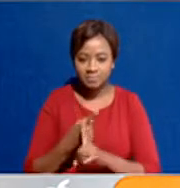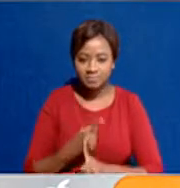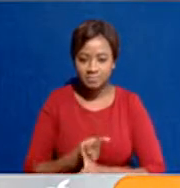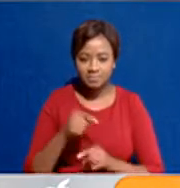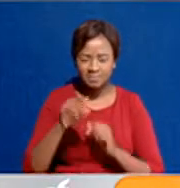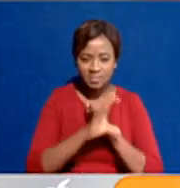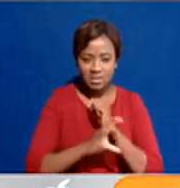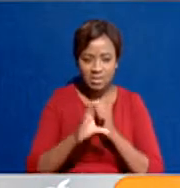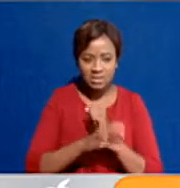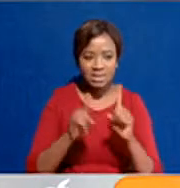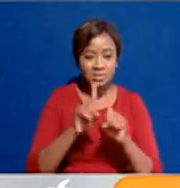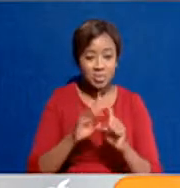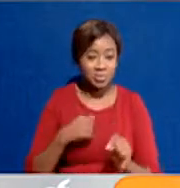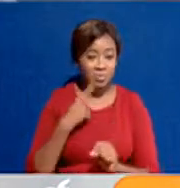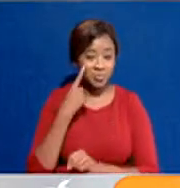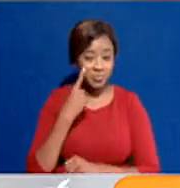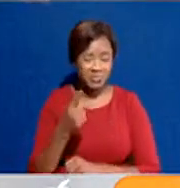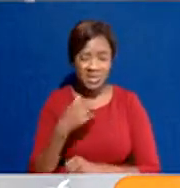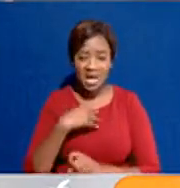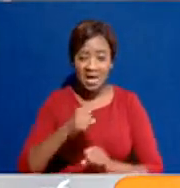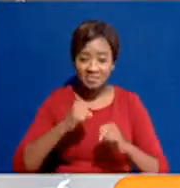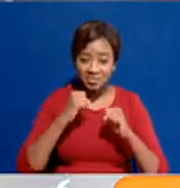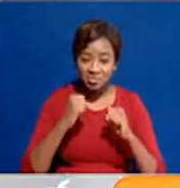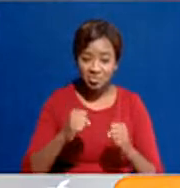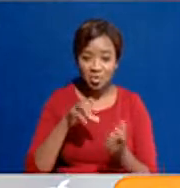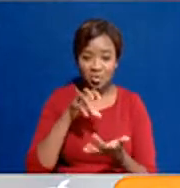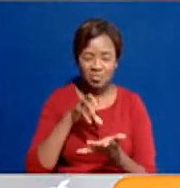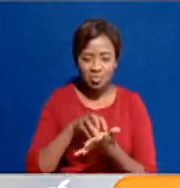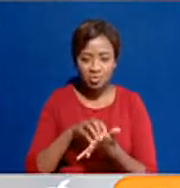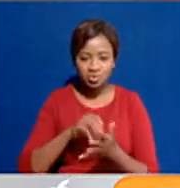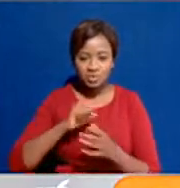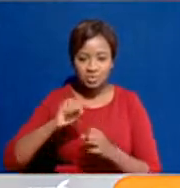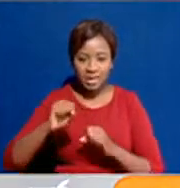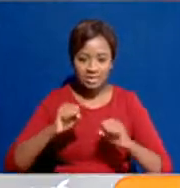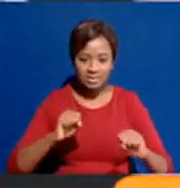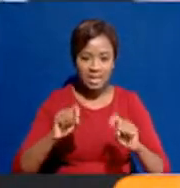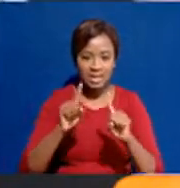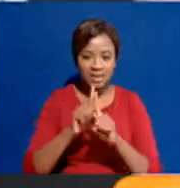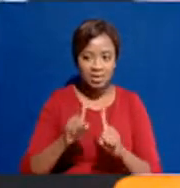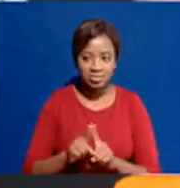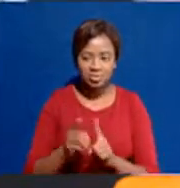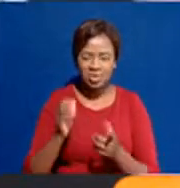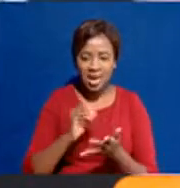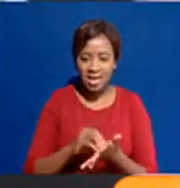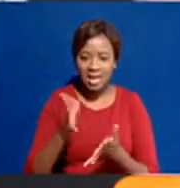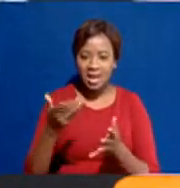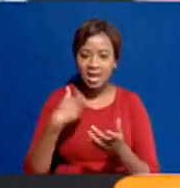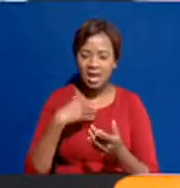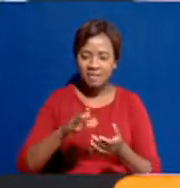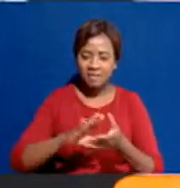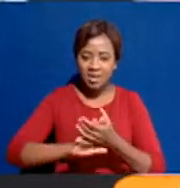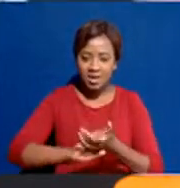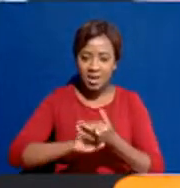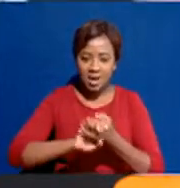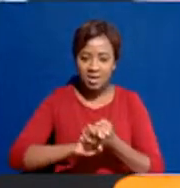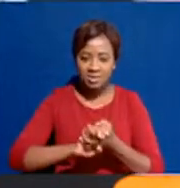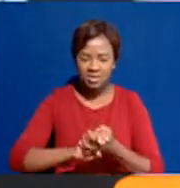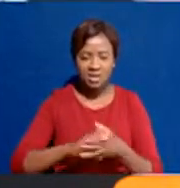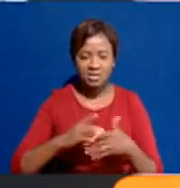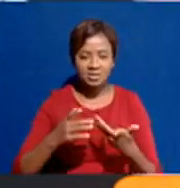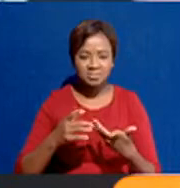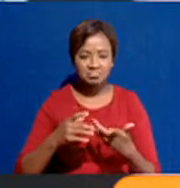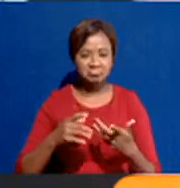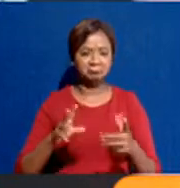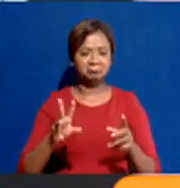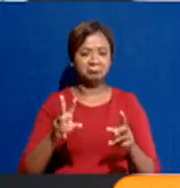country. So again, we saw some very strong positions on either side. And then here comes the handshake. Yeah. This gentleman coming out of Harambee House,